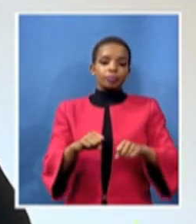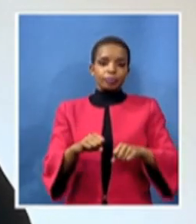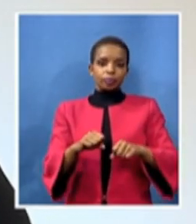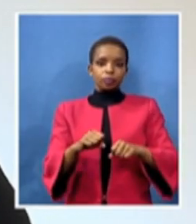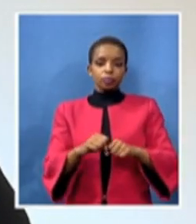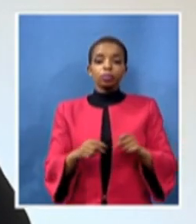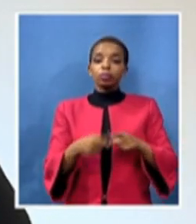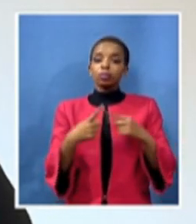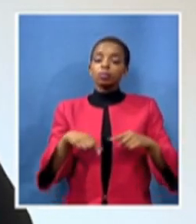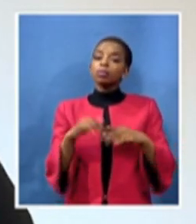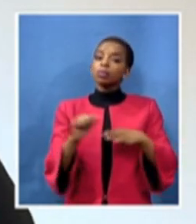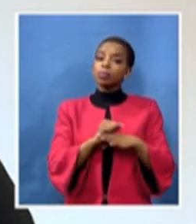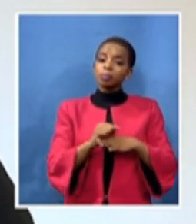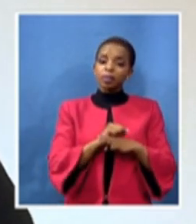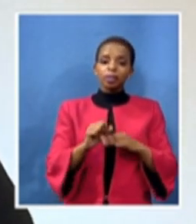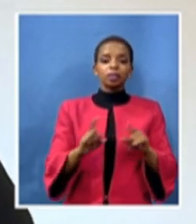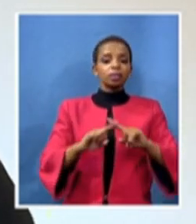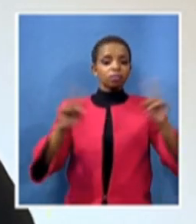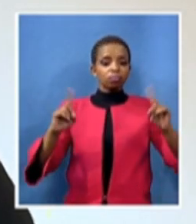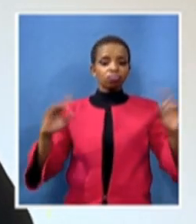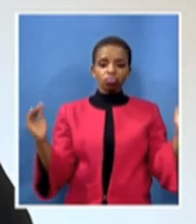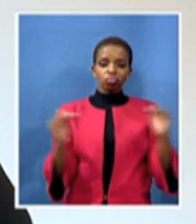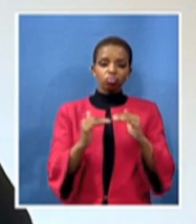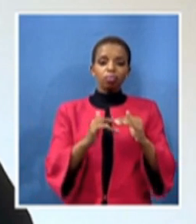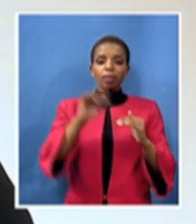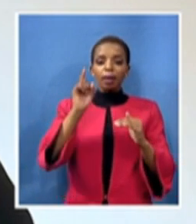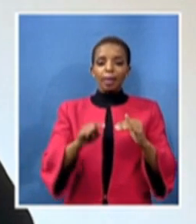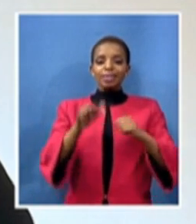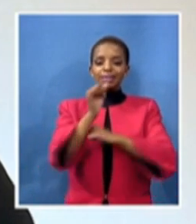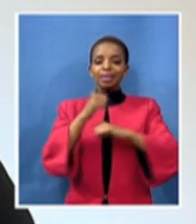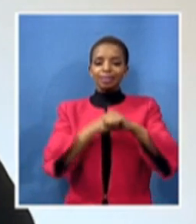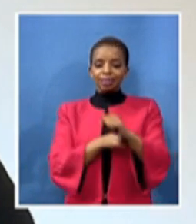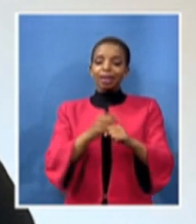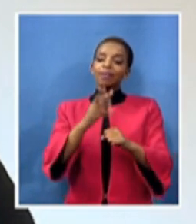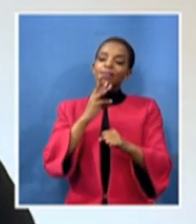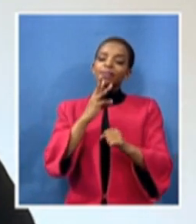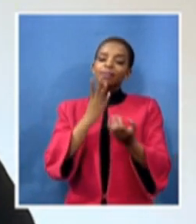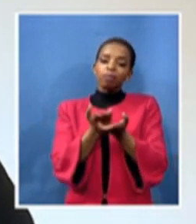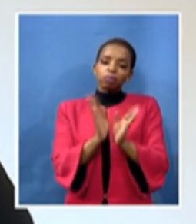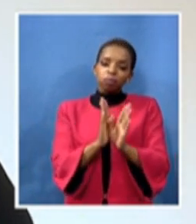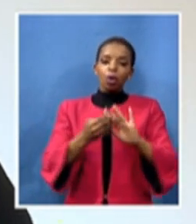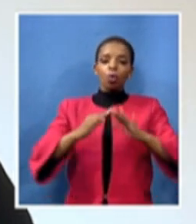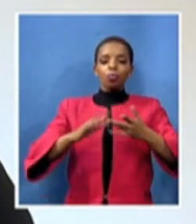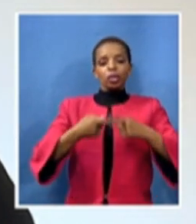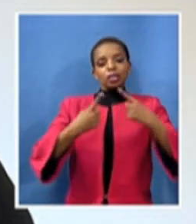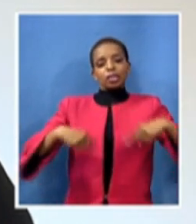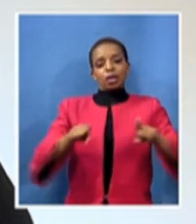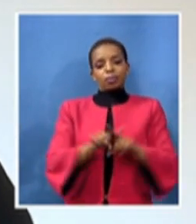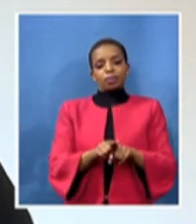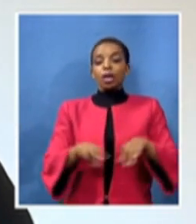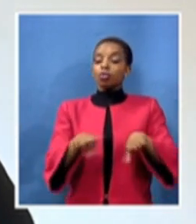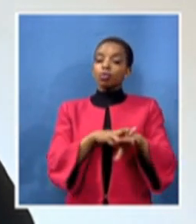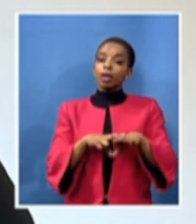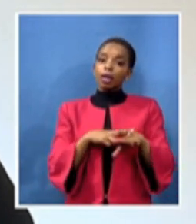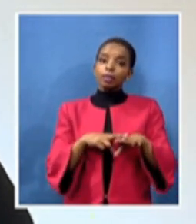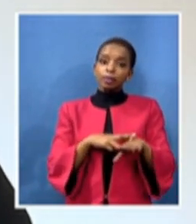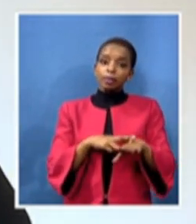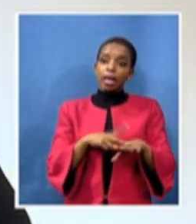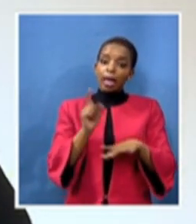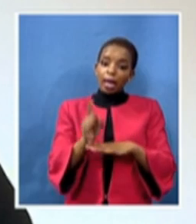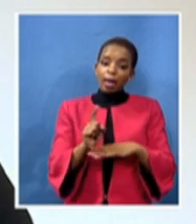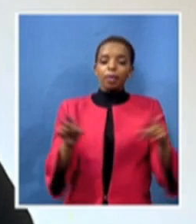our communities. Addressing racism should have a structural impact on the economy. Black South Africans should